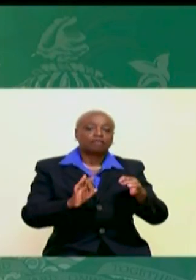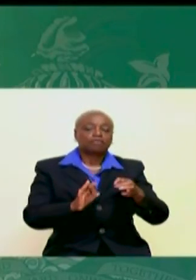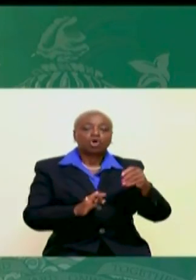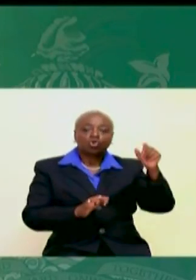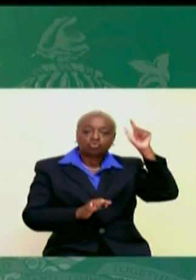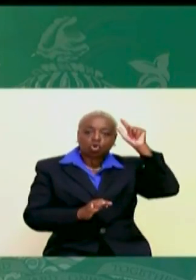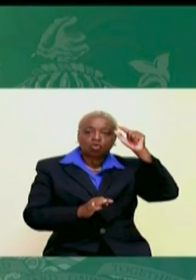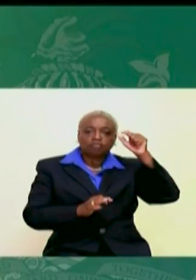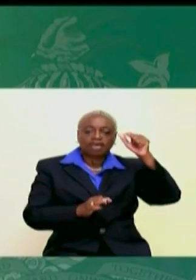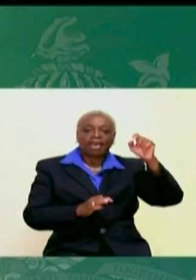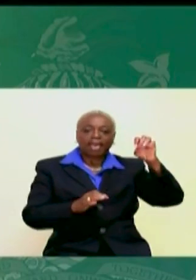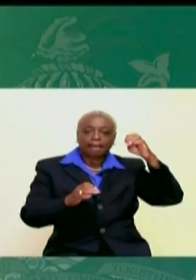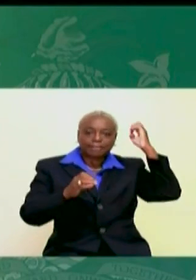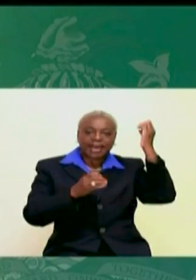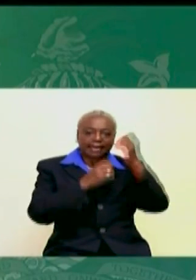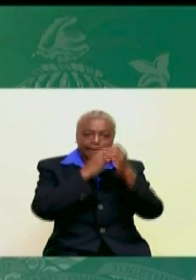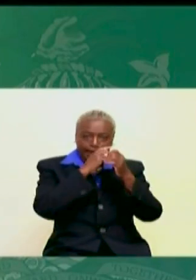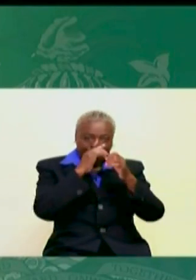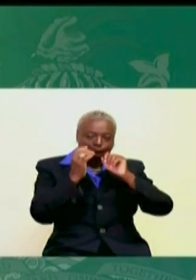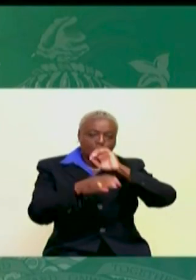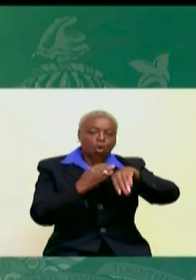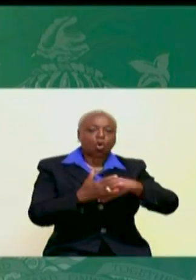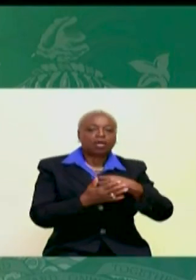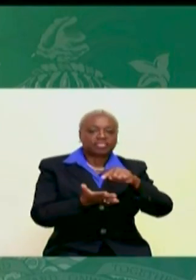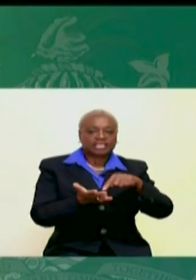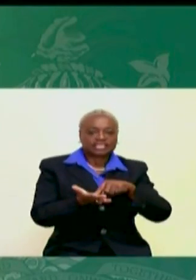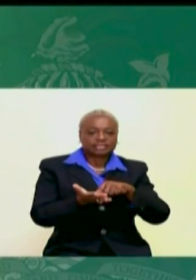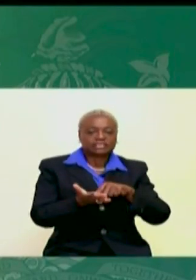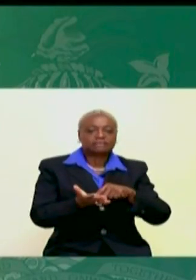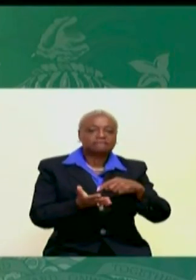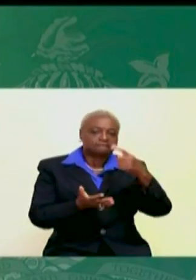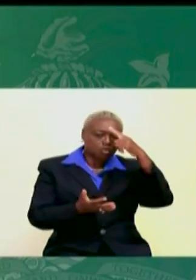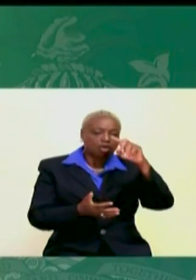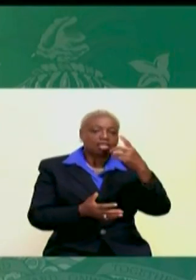however, all this is mainly for the whites.